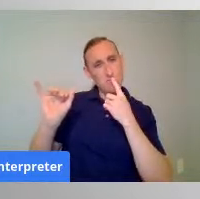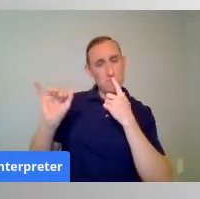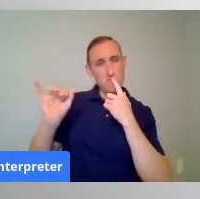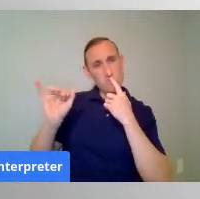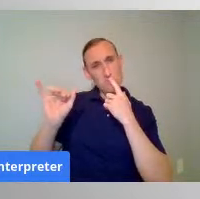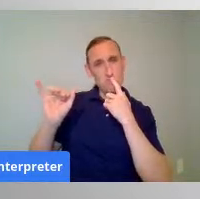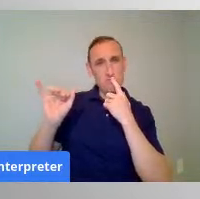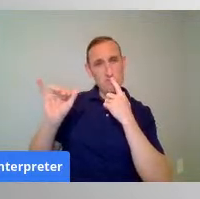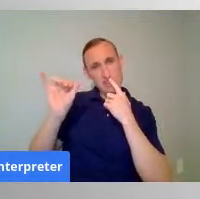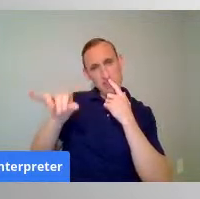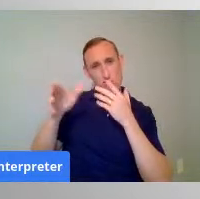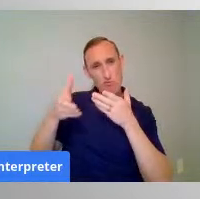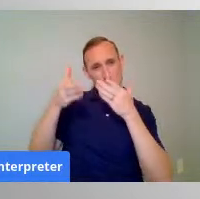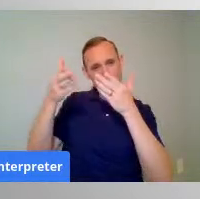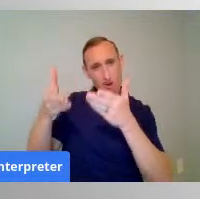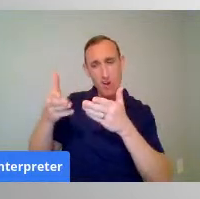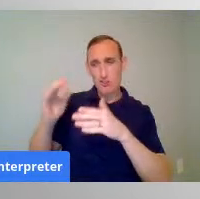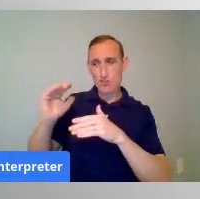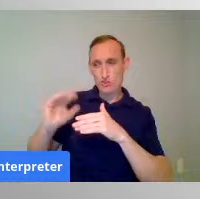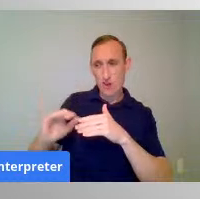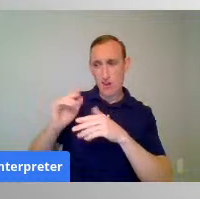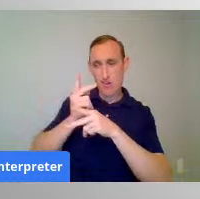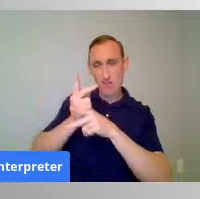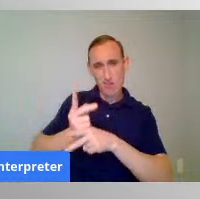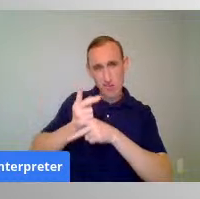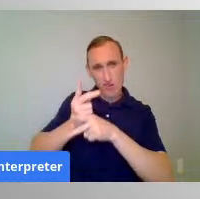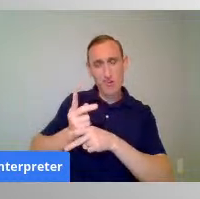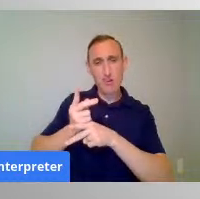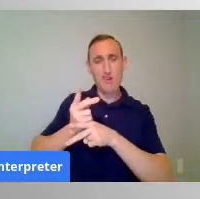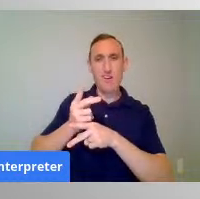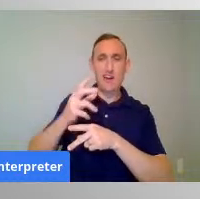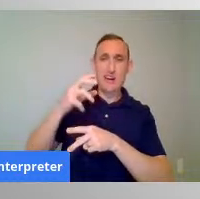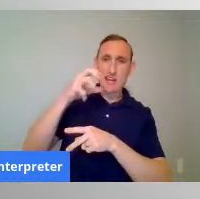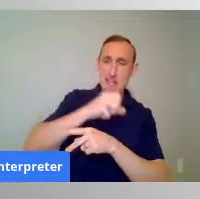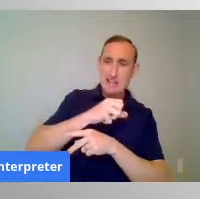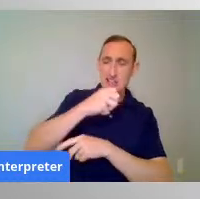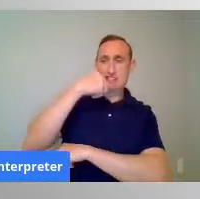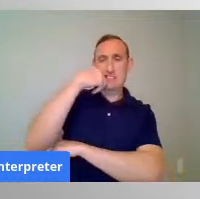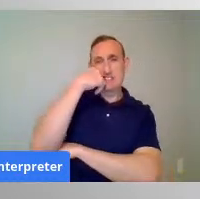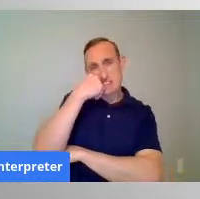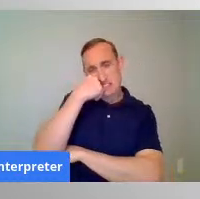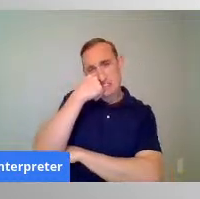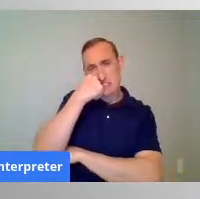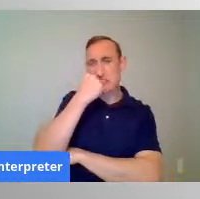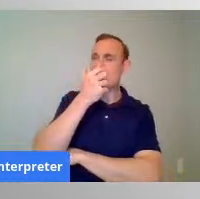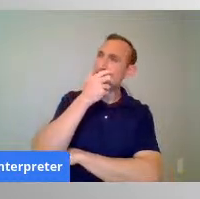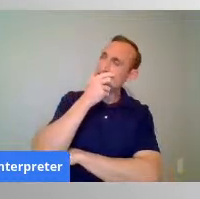childcare in a loose sense. So I guess when